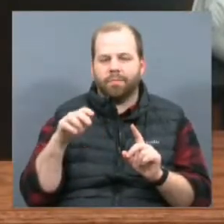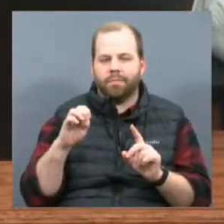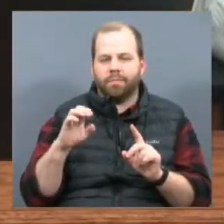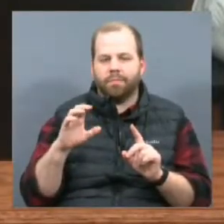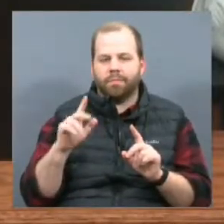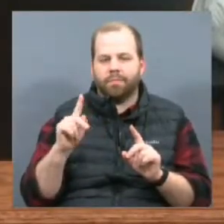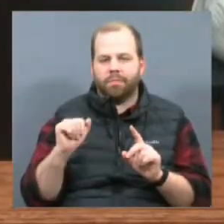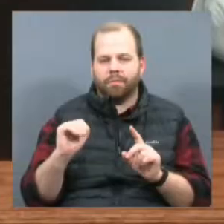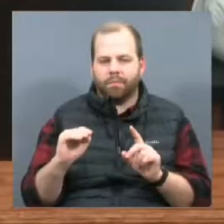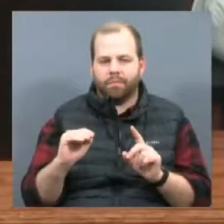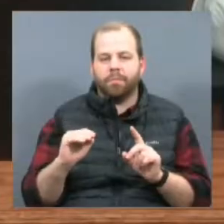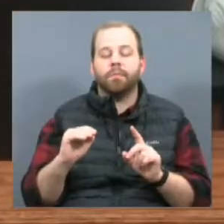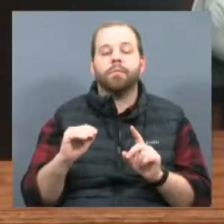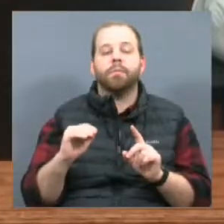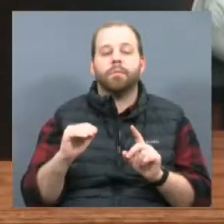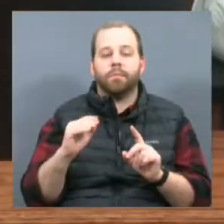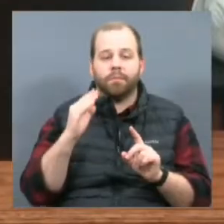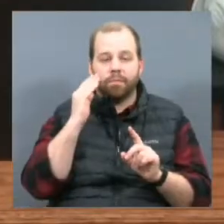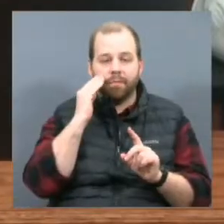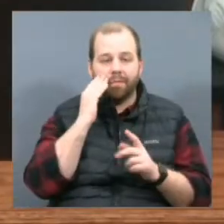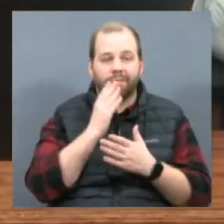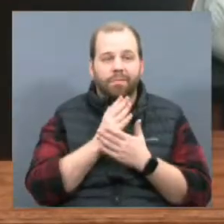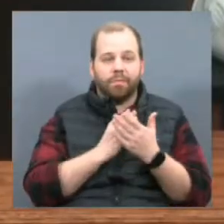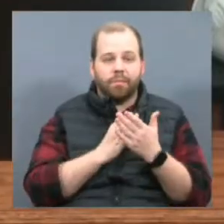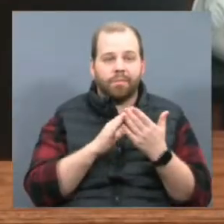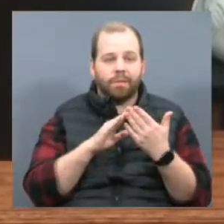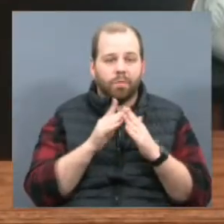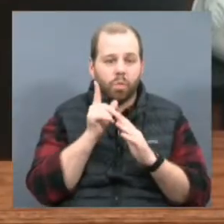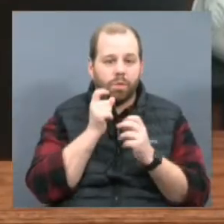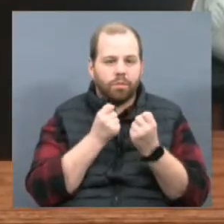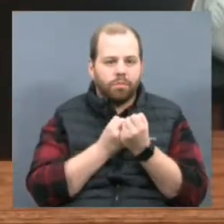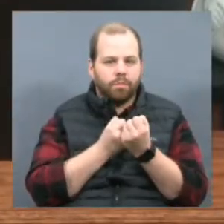I know you mentioned that there's neighbors that are in support of this Mm-hmm. project. Where are they?